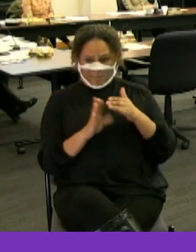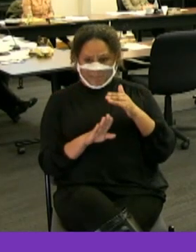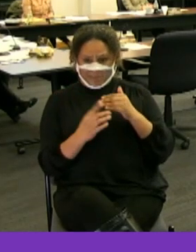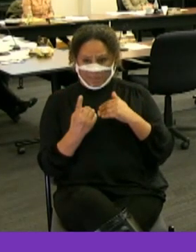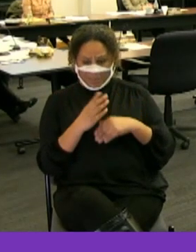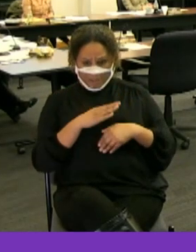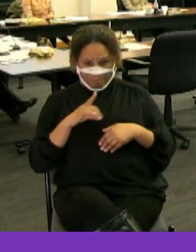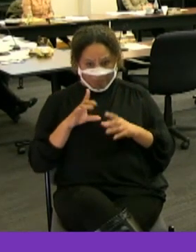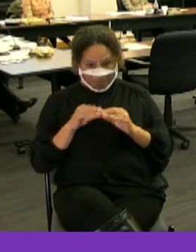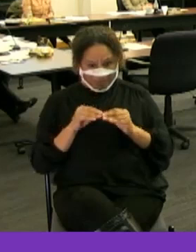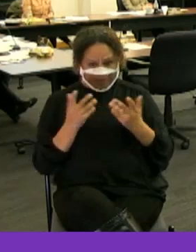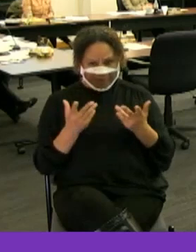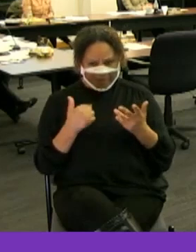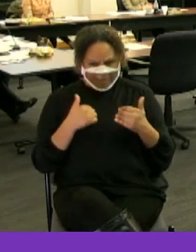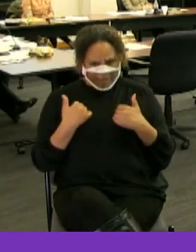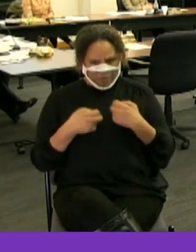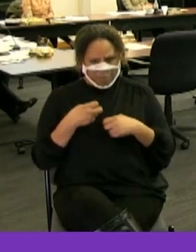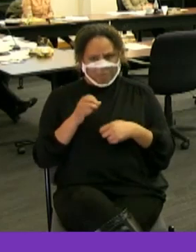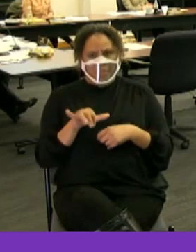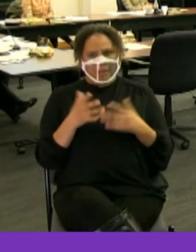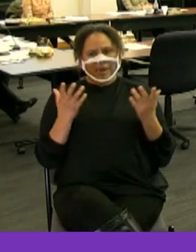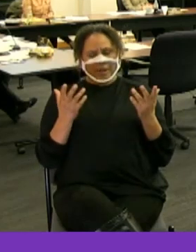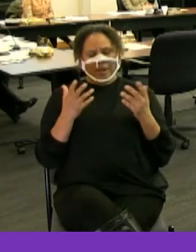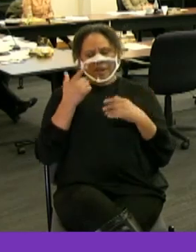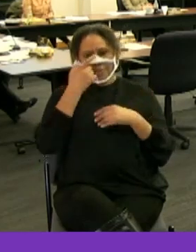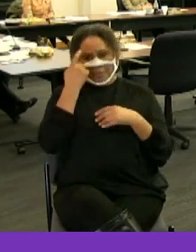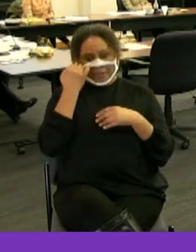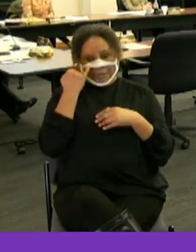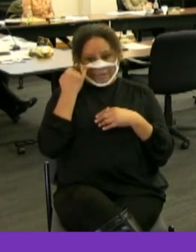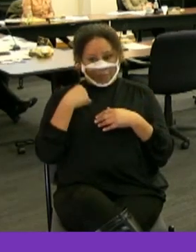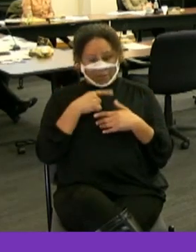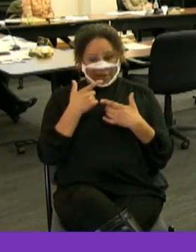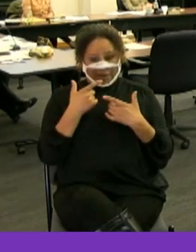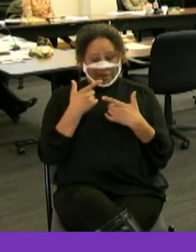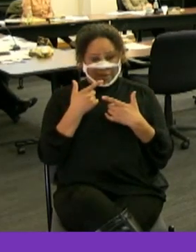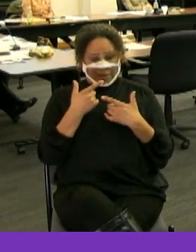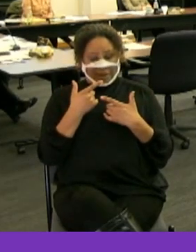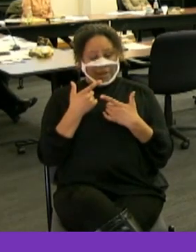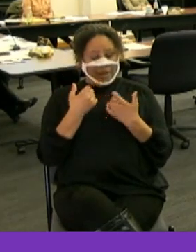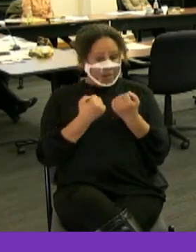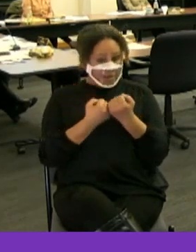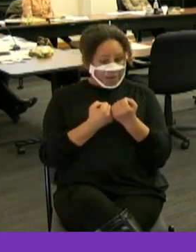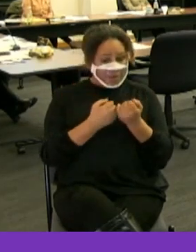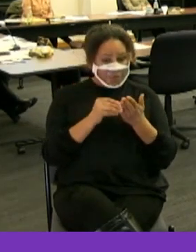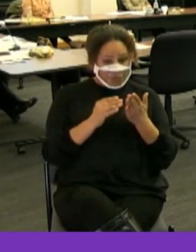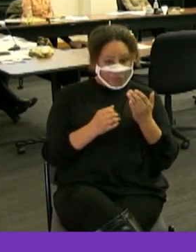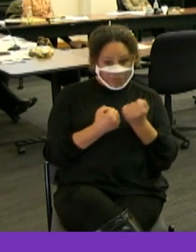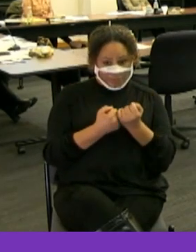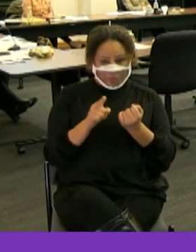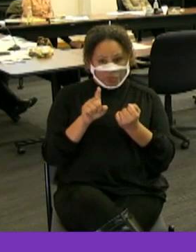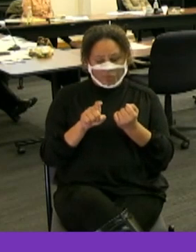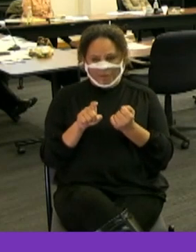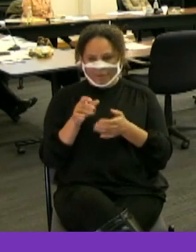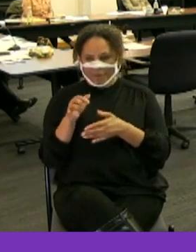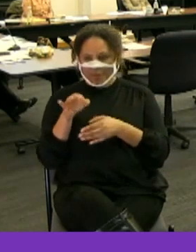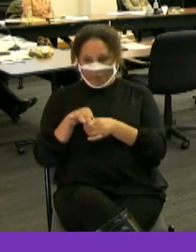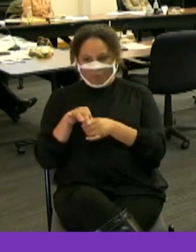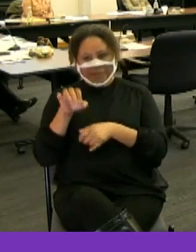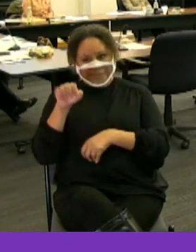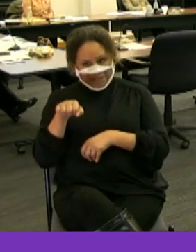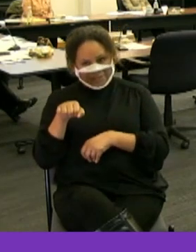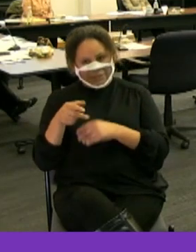meeting, I have a problem with that, because if we're in for student support, you should have voted yes for the $3